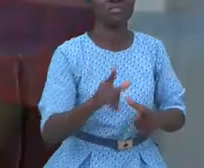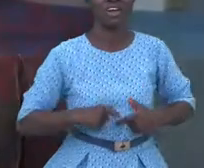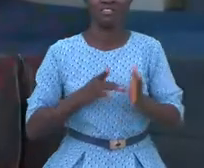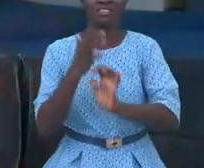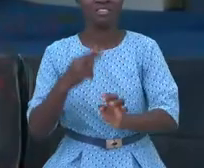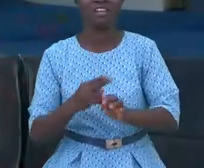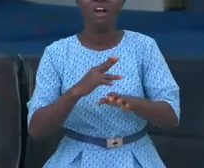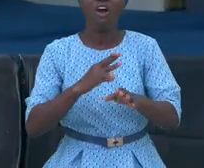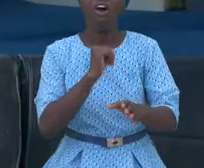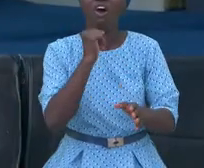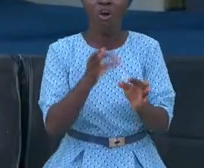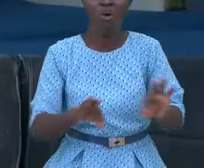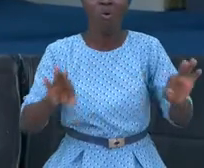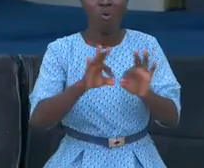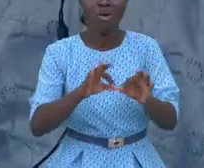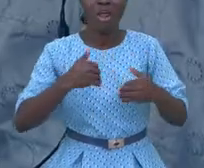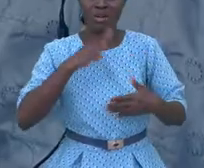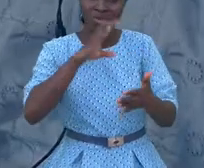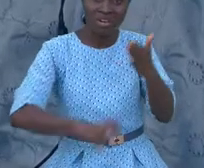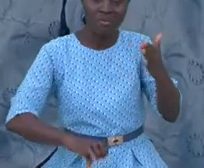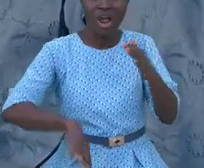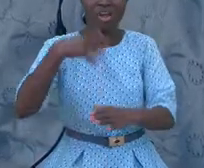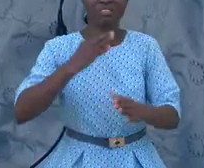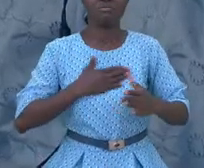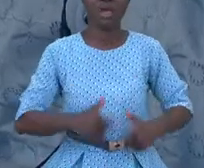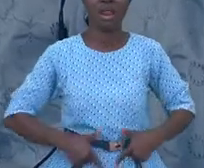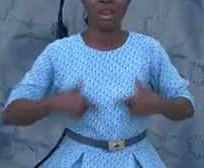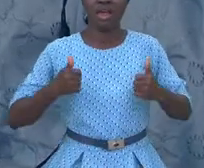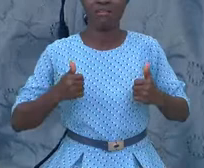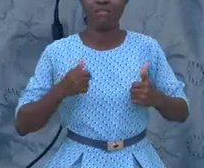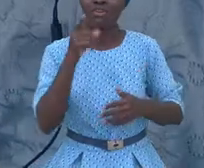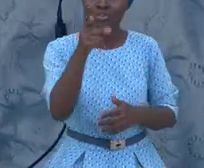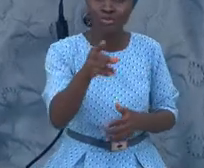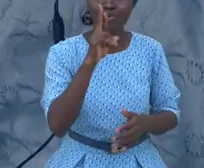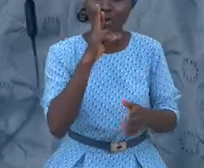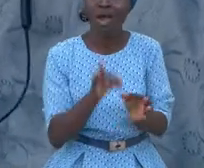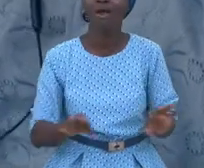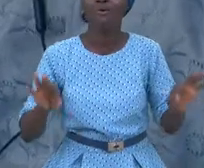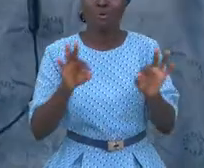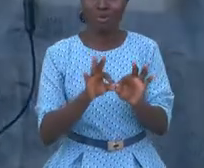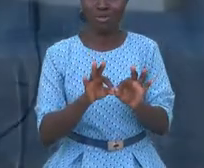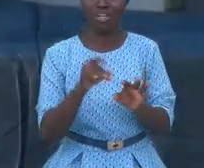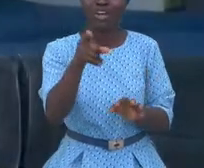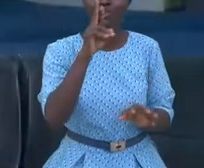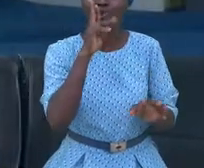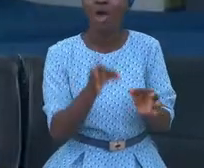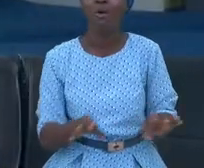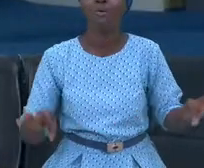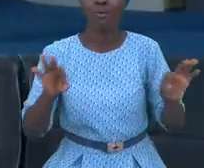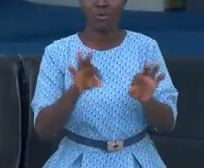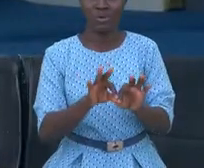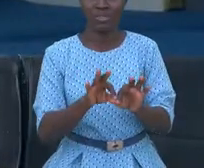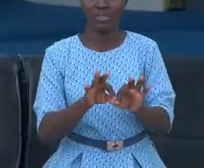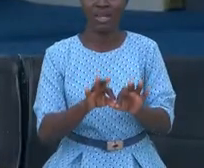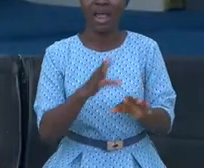has been taken away from my life. You are worthy. I said you are worthy. And